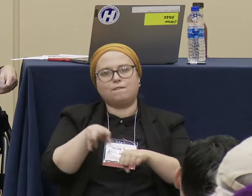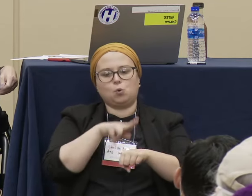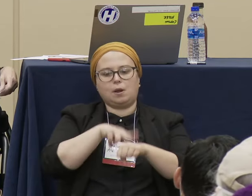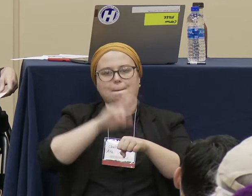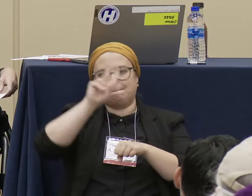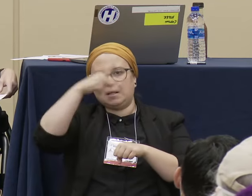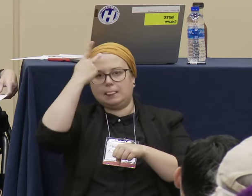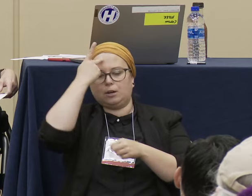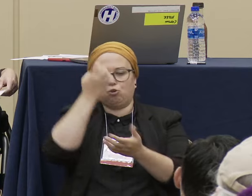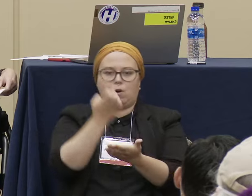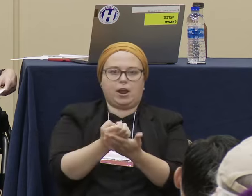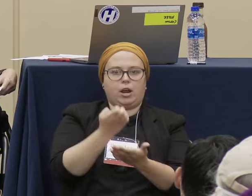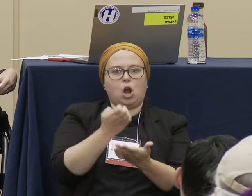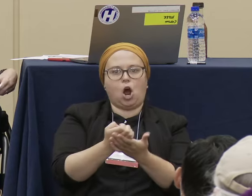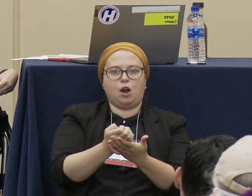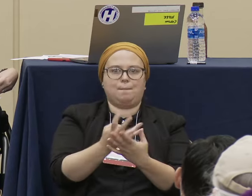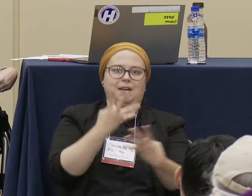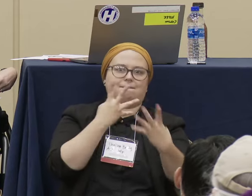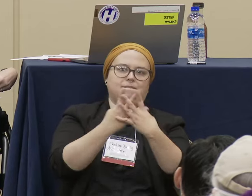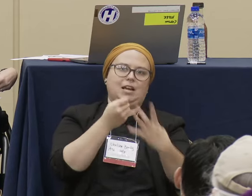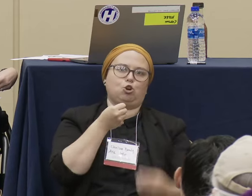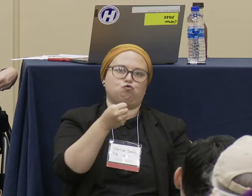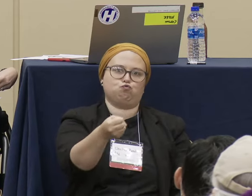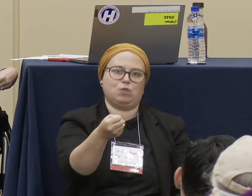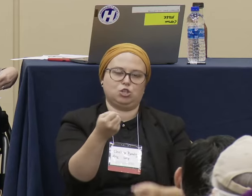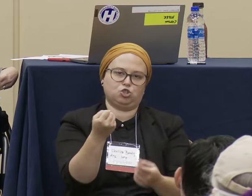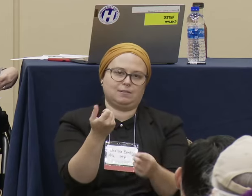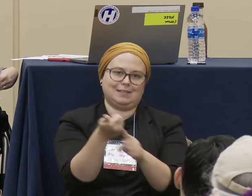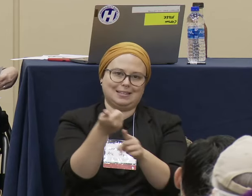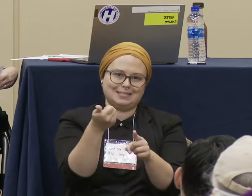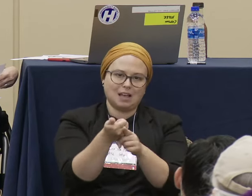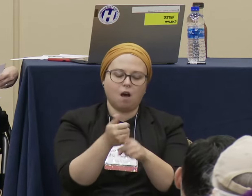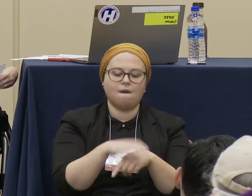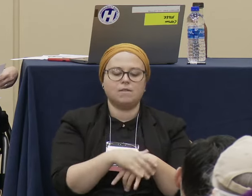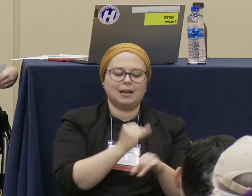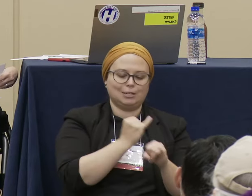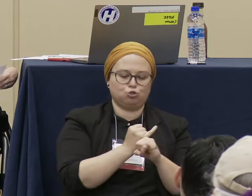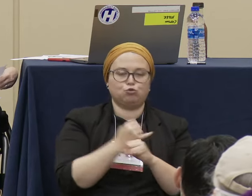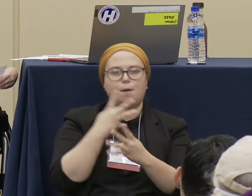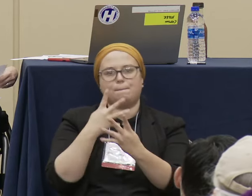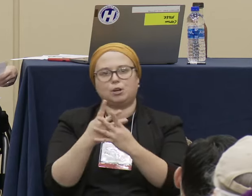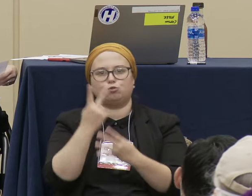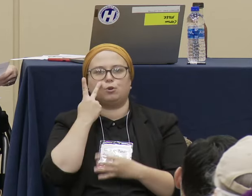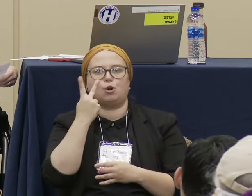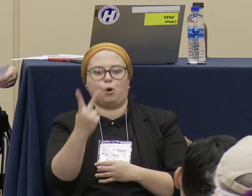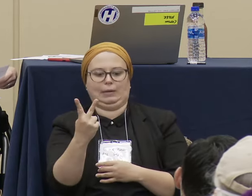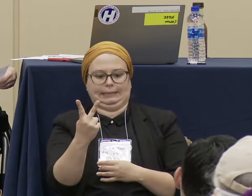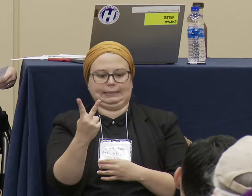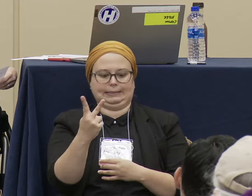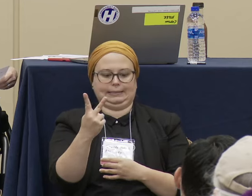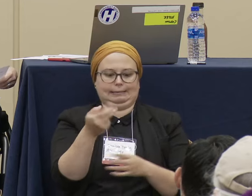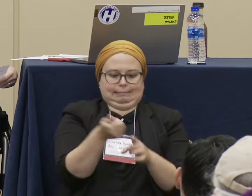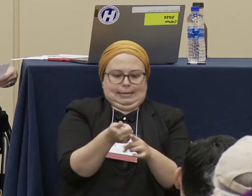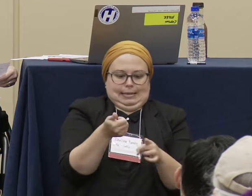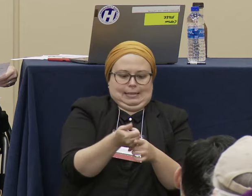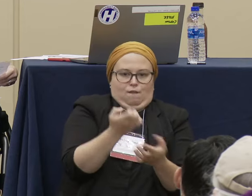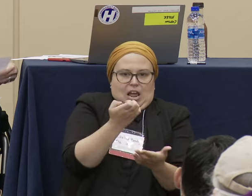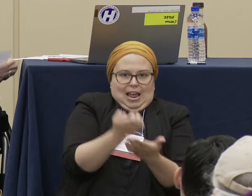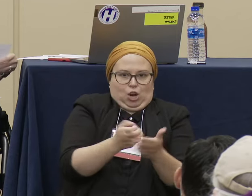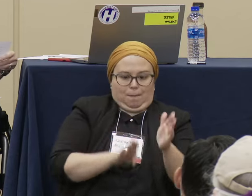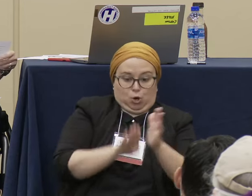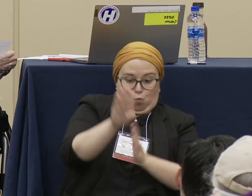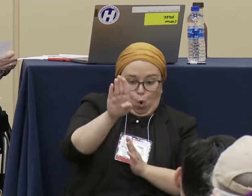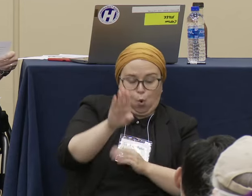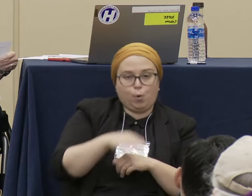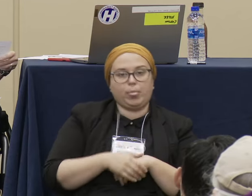of incarceration itself, because institutions and prisons are seen as an engine of economic growth. They're seen as sites of